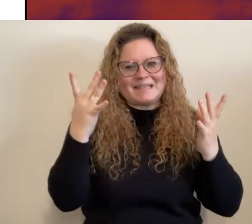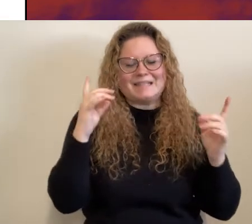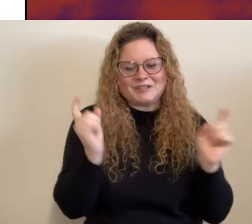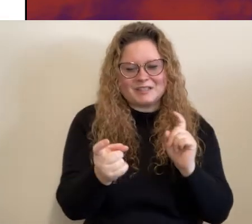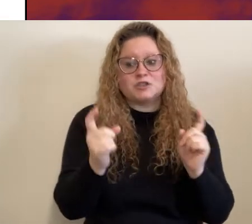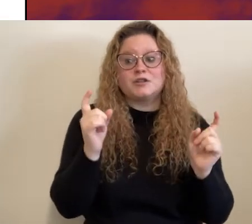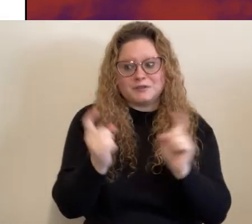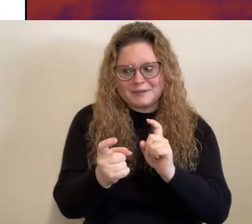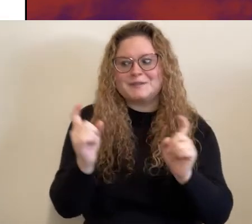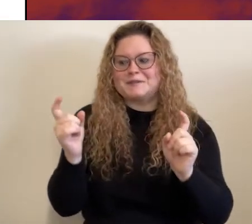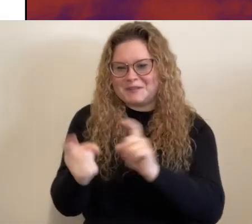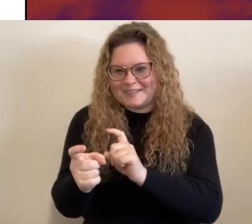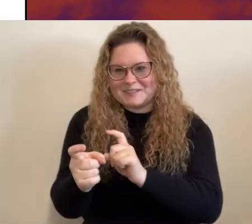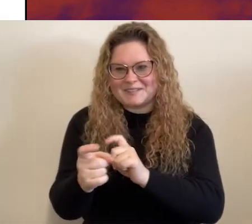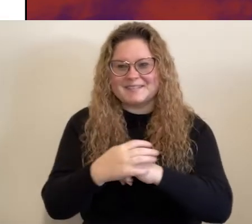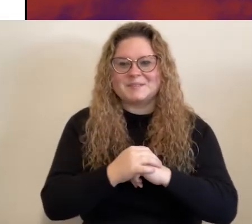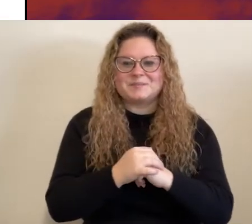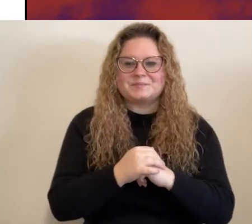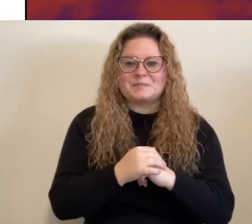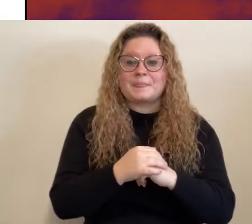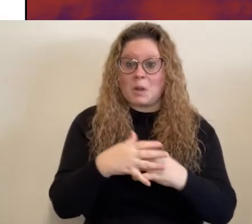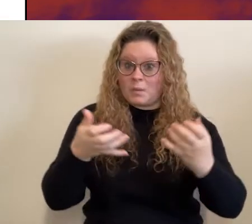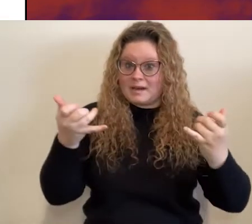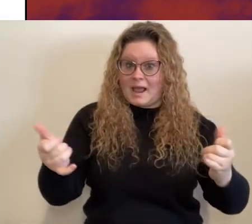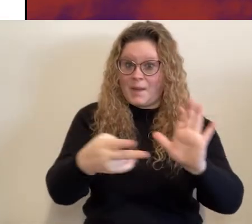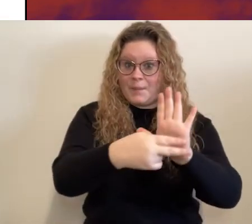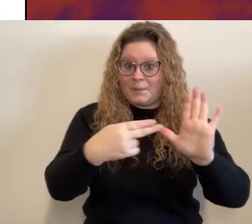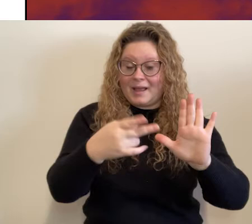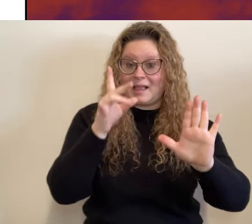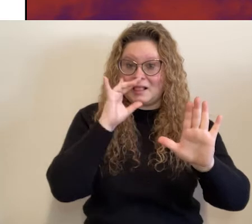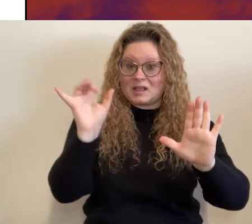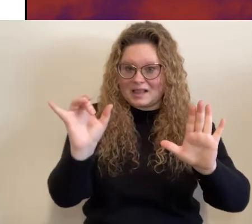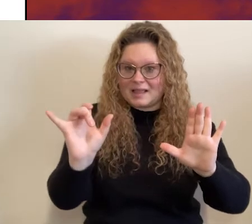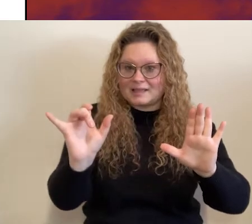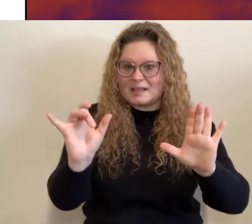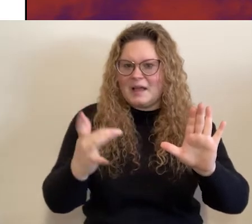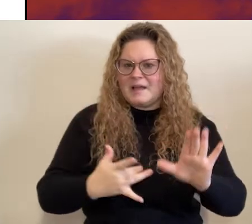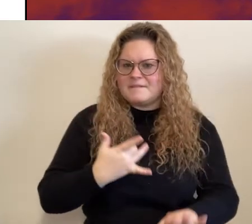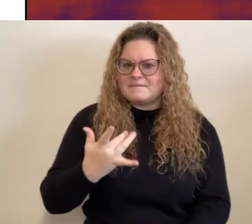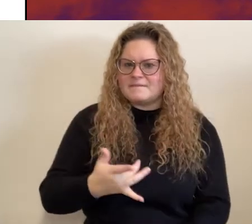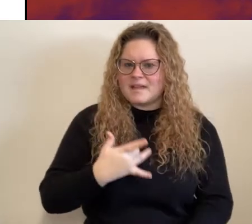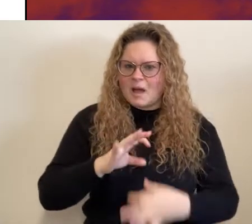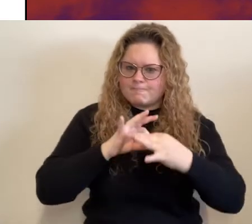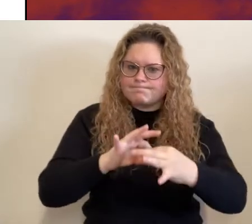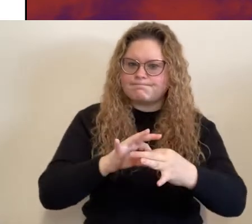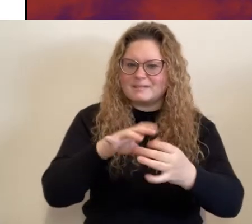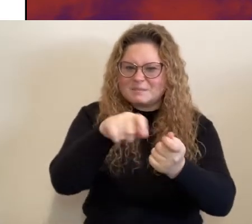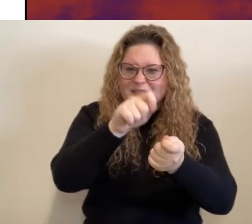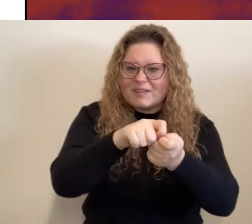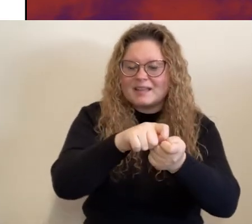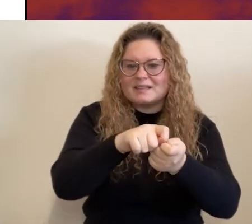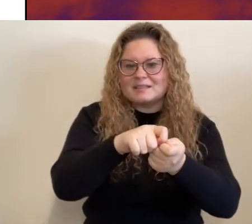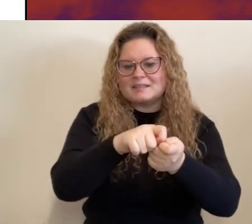and the arrival of what the brand is now is very specific. It's very potent, and it has a